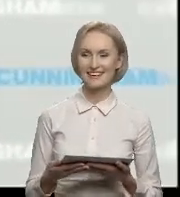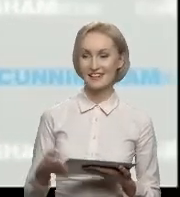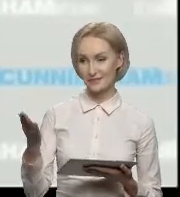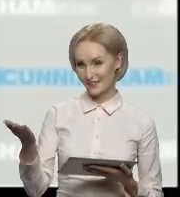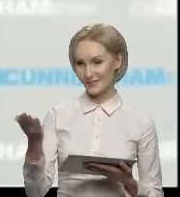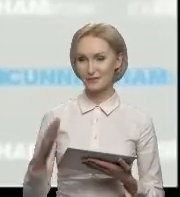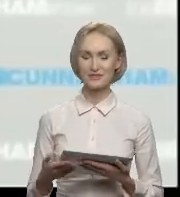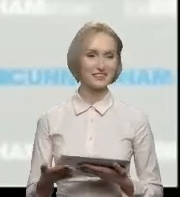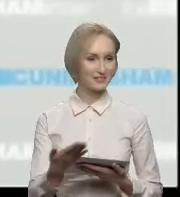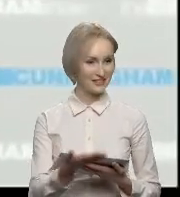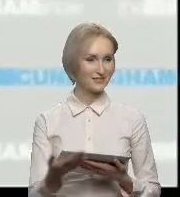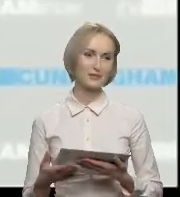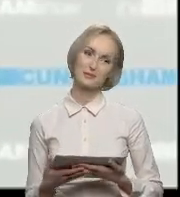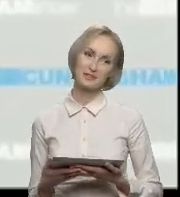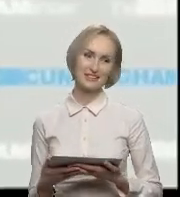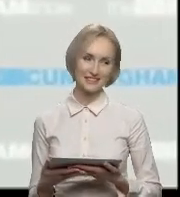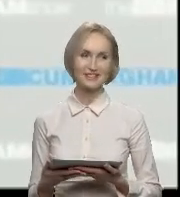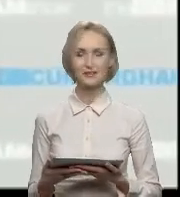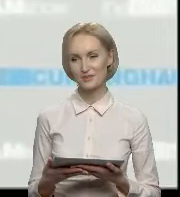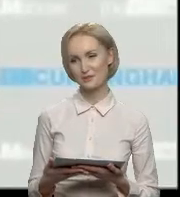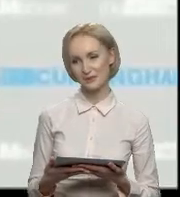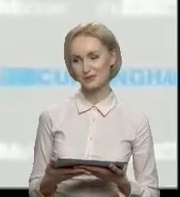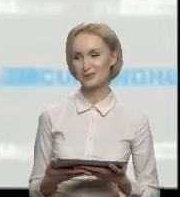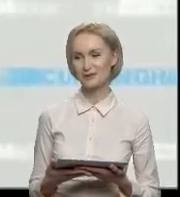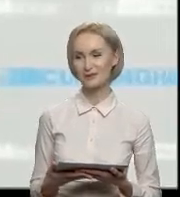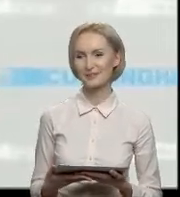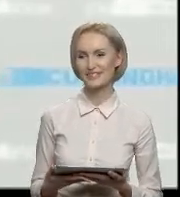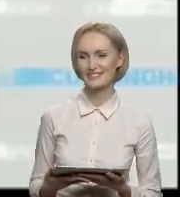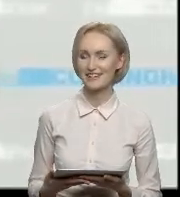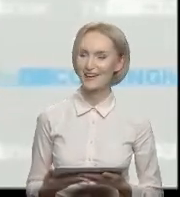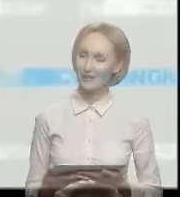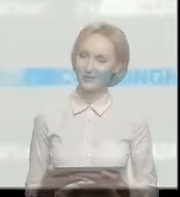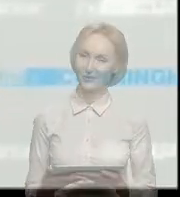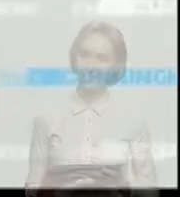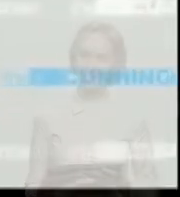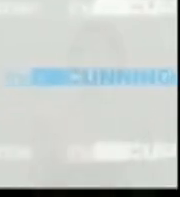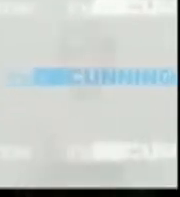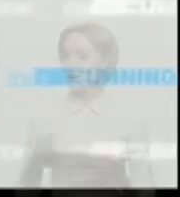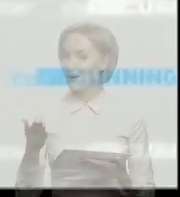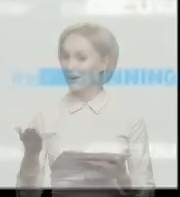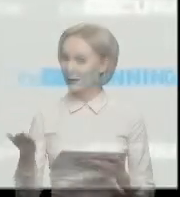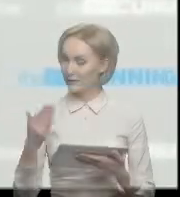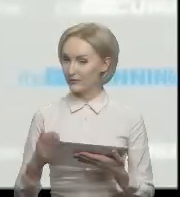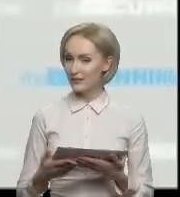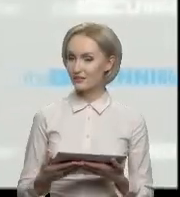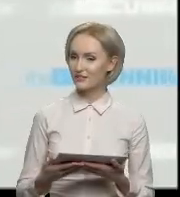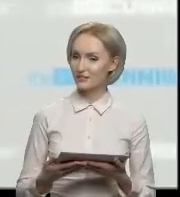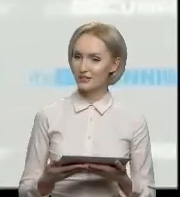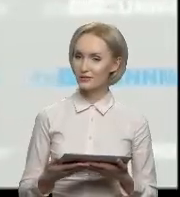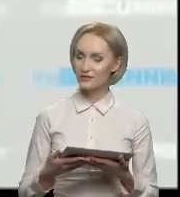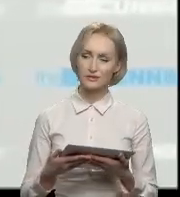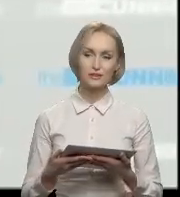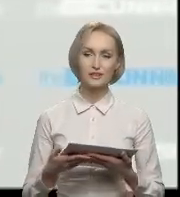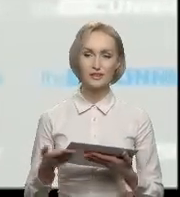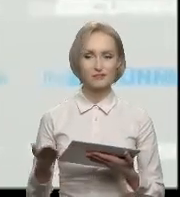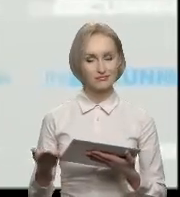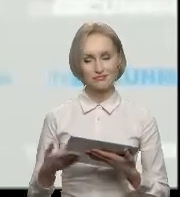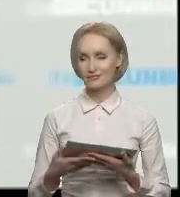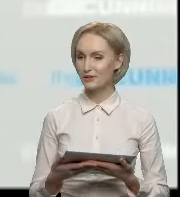say nothing because she's done it and I've seen it. And another potential father. Where was I?